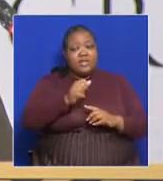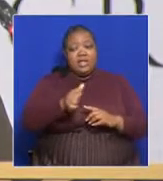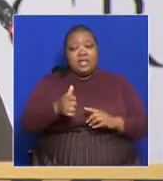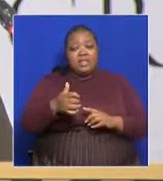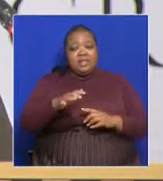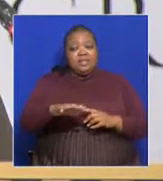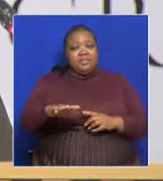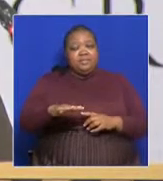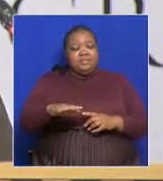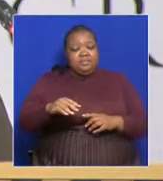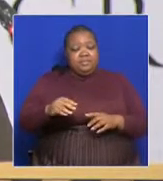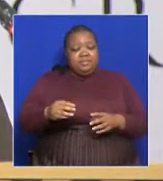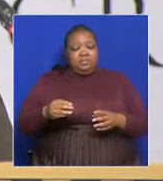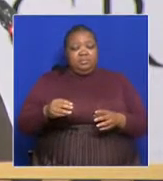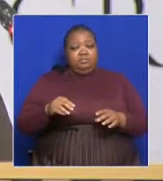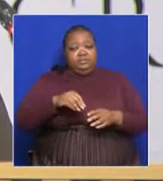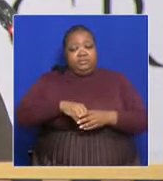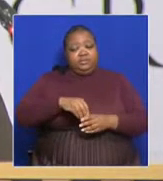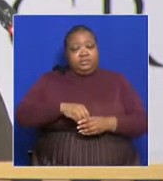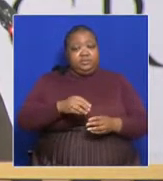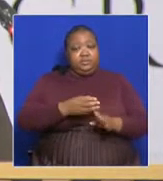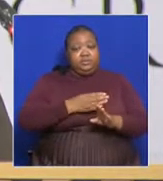transported them unbagged.